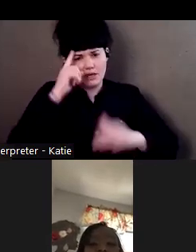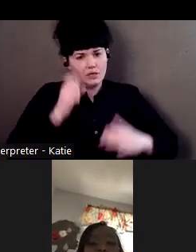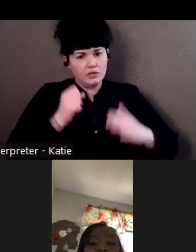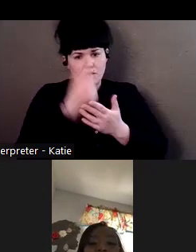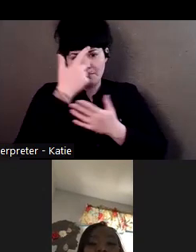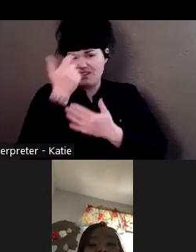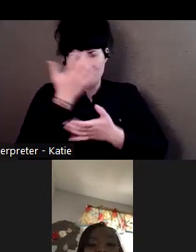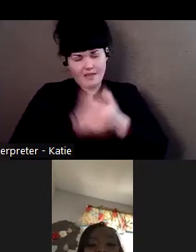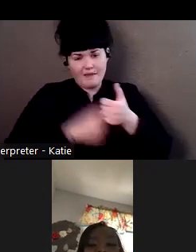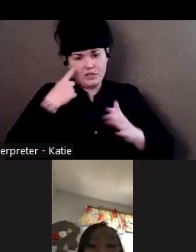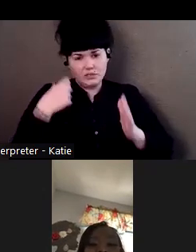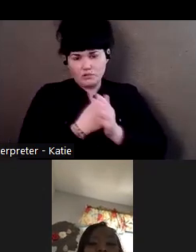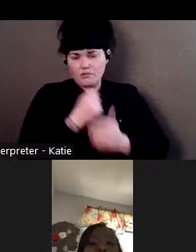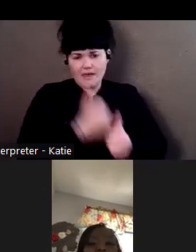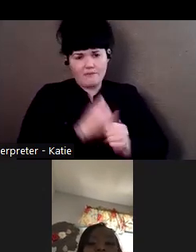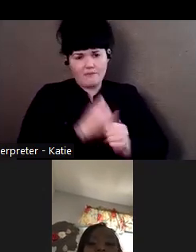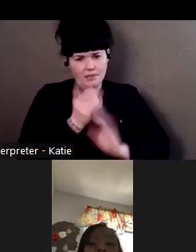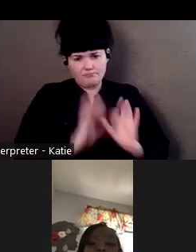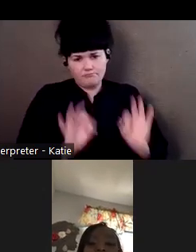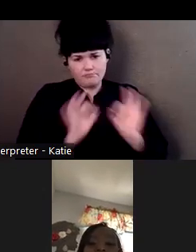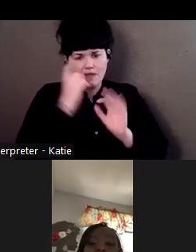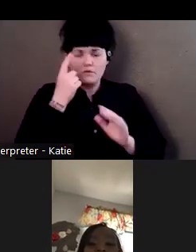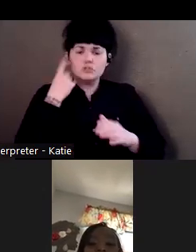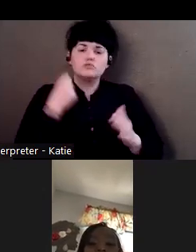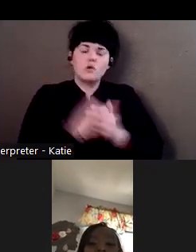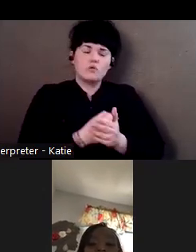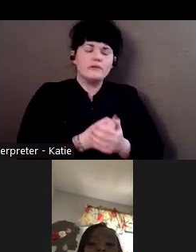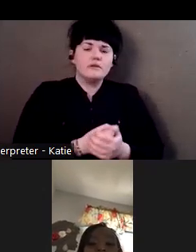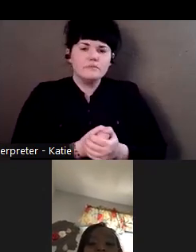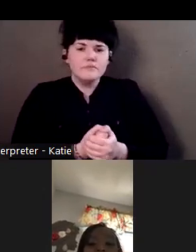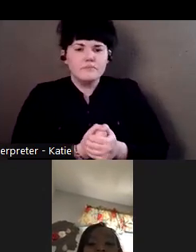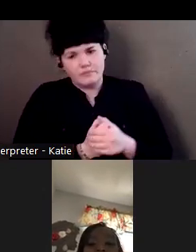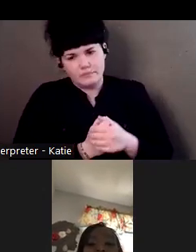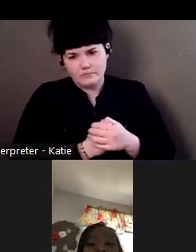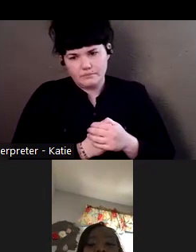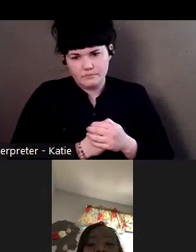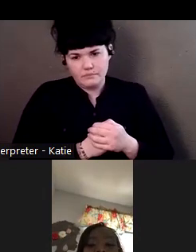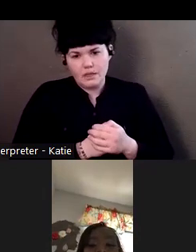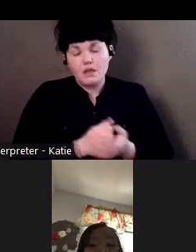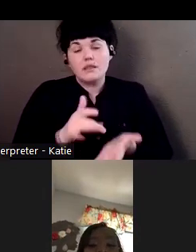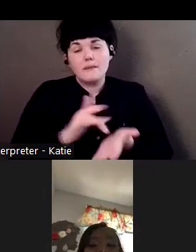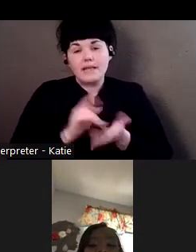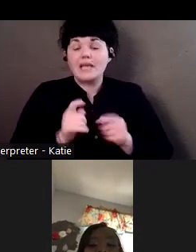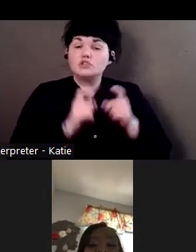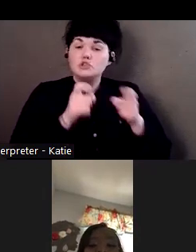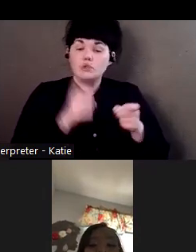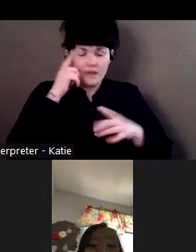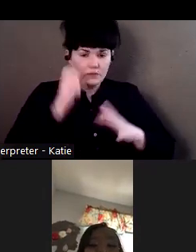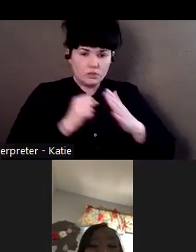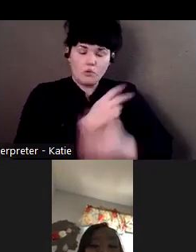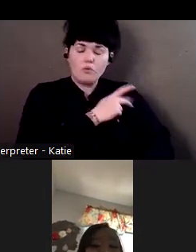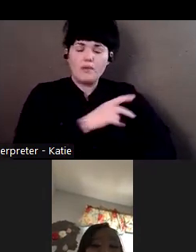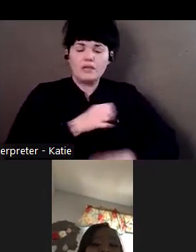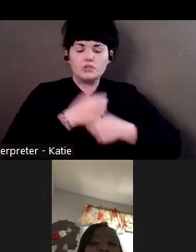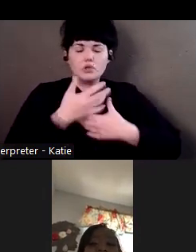counts, every minute counts during a stroke. With that being said, because there's a medication that you give stroke patients called tissue